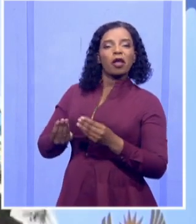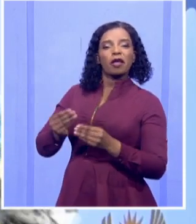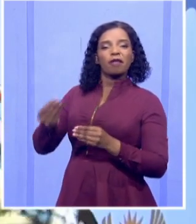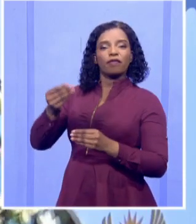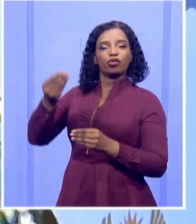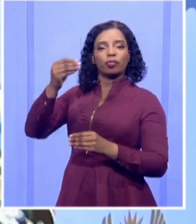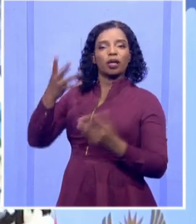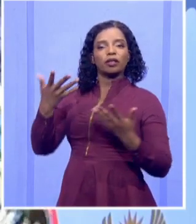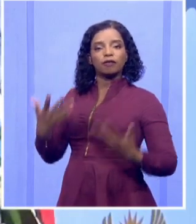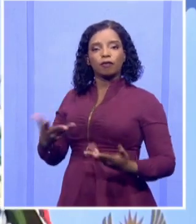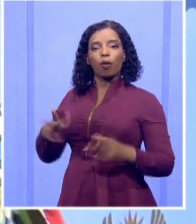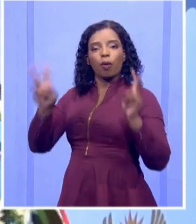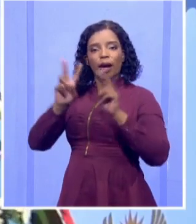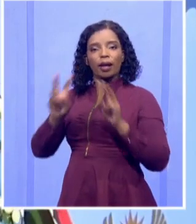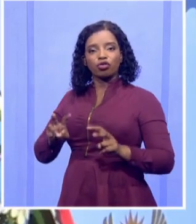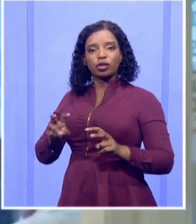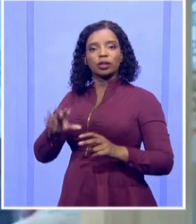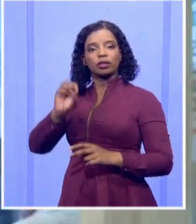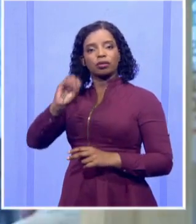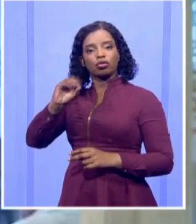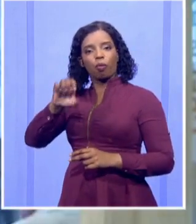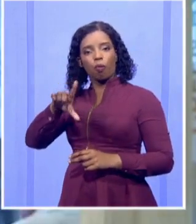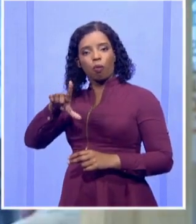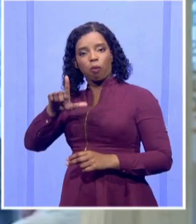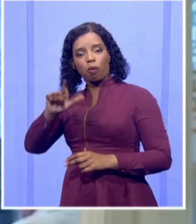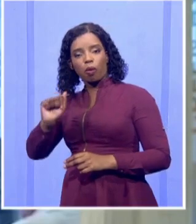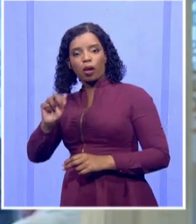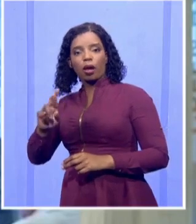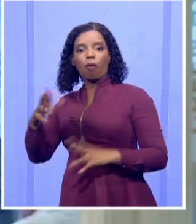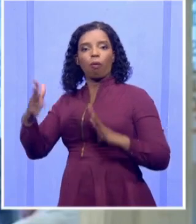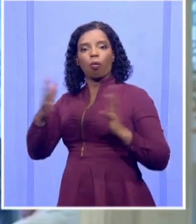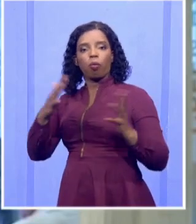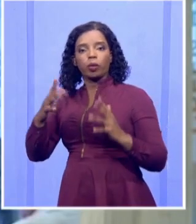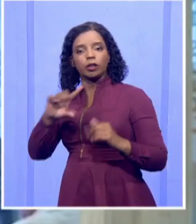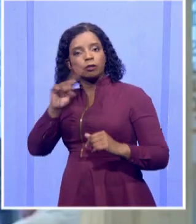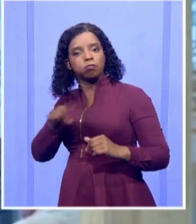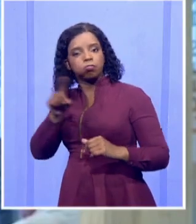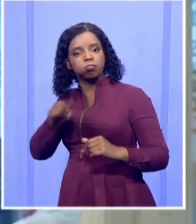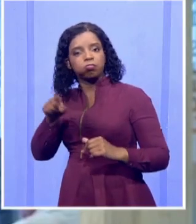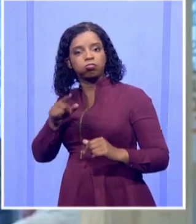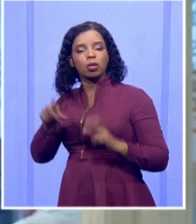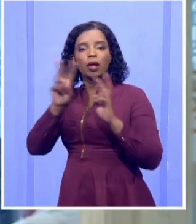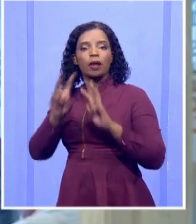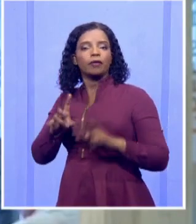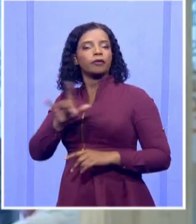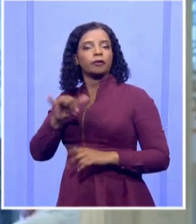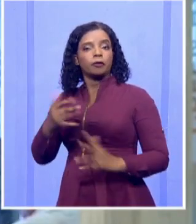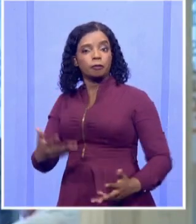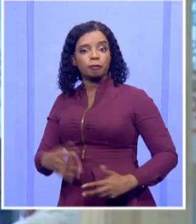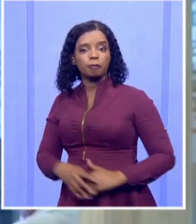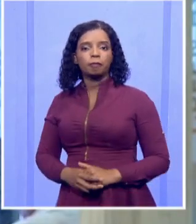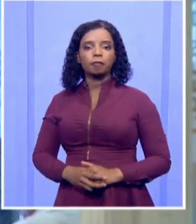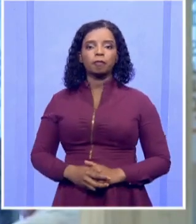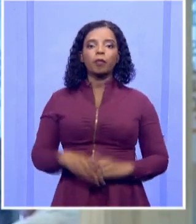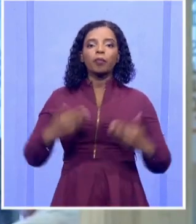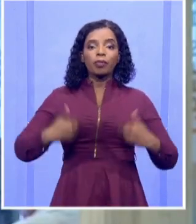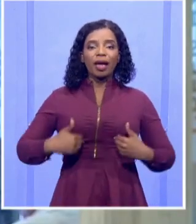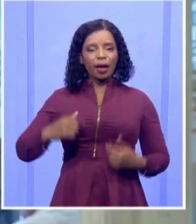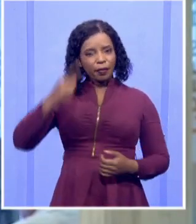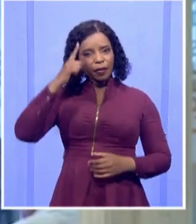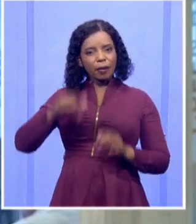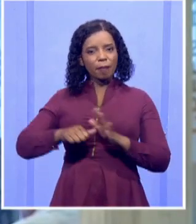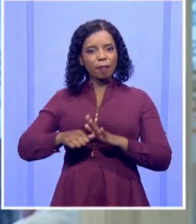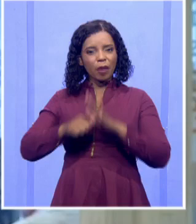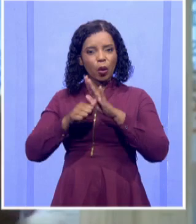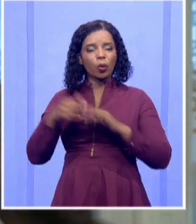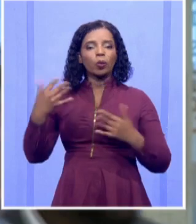for green hydrogen at this stage? So I think it's sort of important that we focus our mind on 2050.